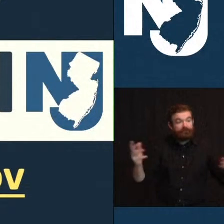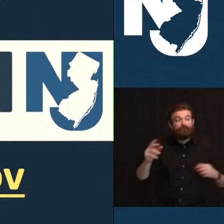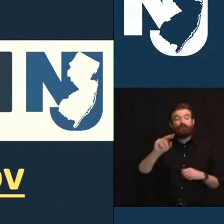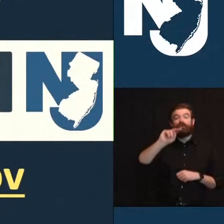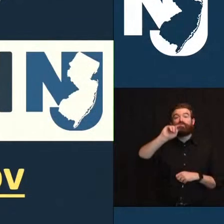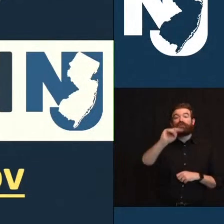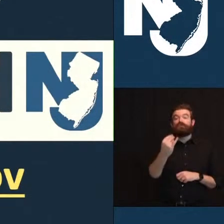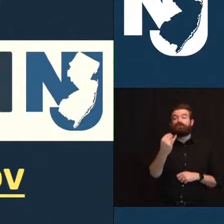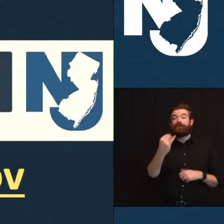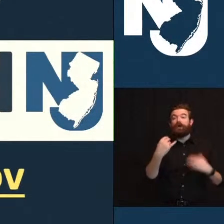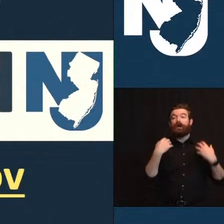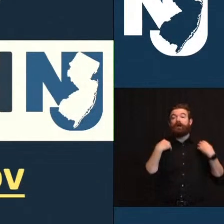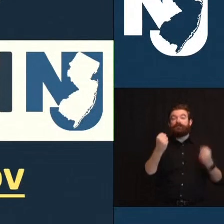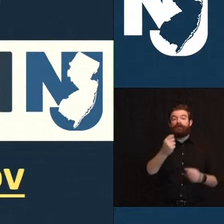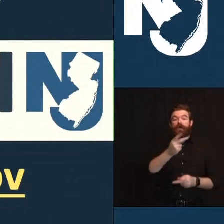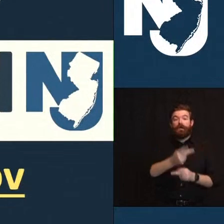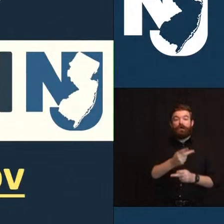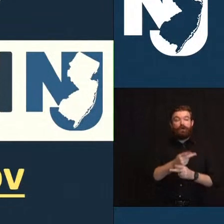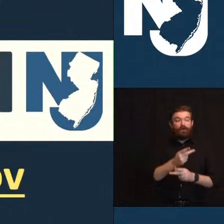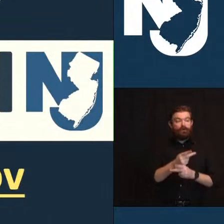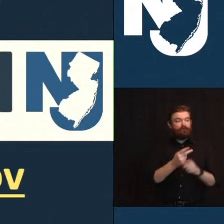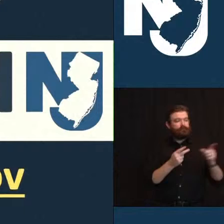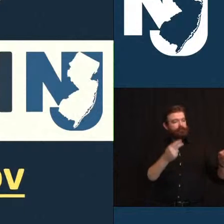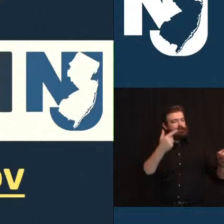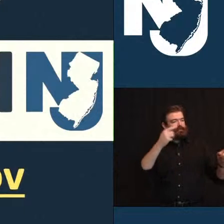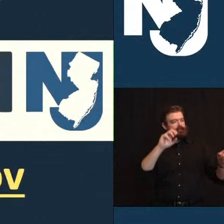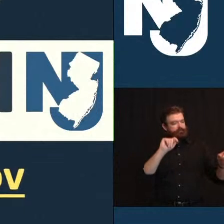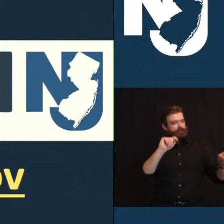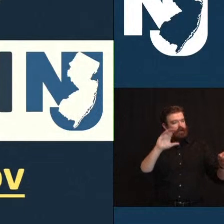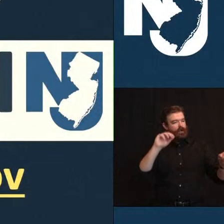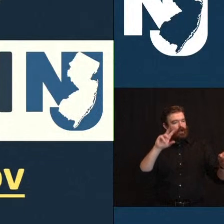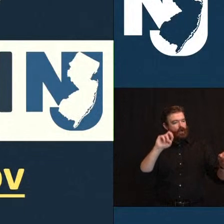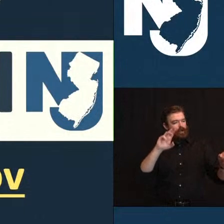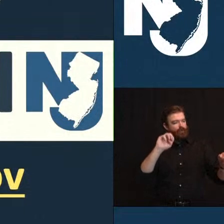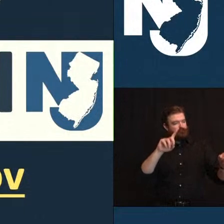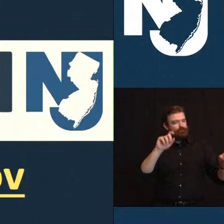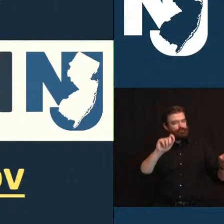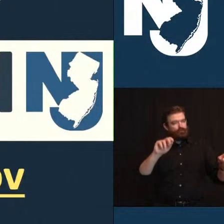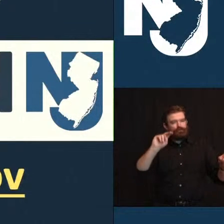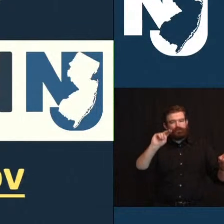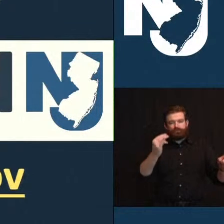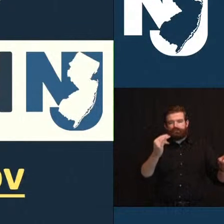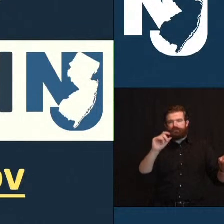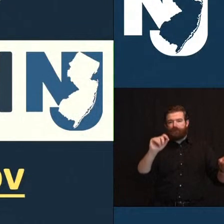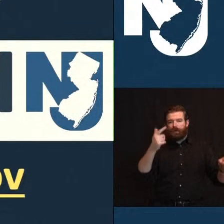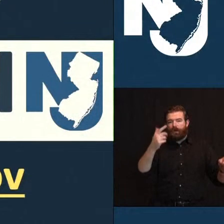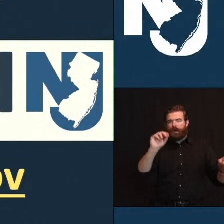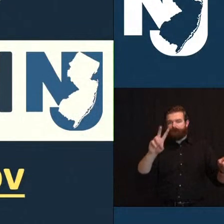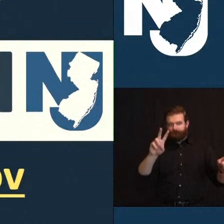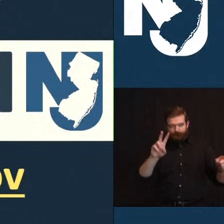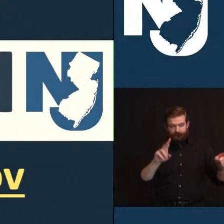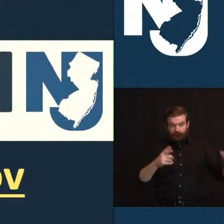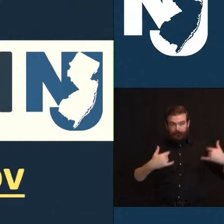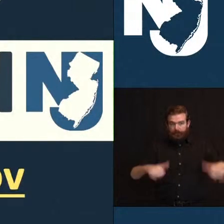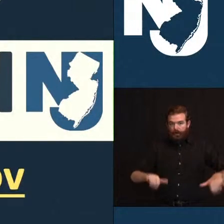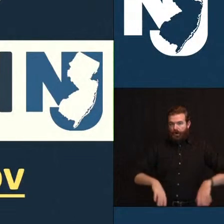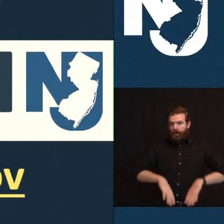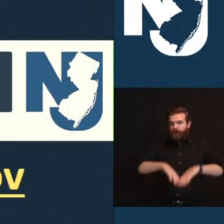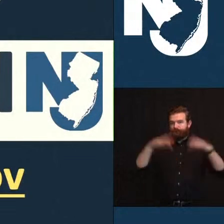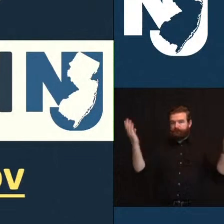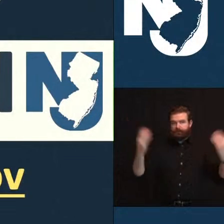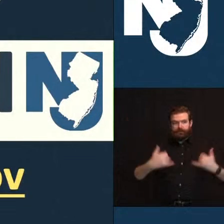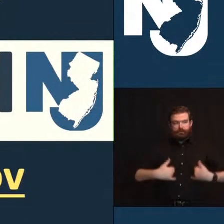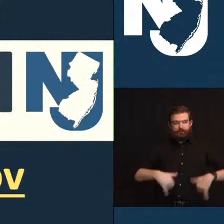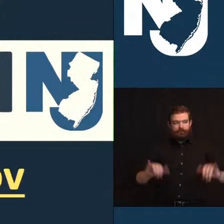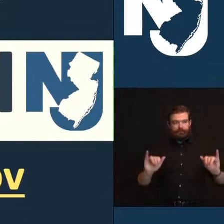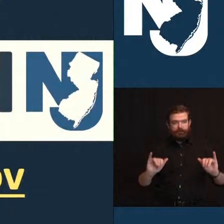Get Covered NJ, remains open for all residents who are looking for an affordable health plan to cover them and their families in